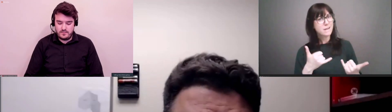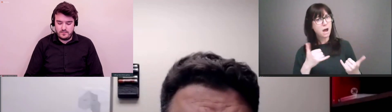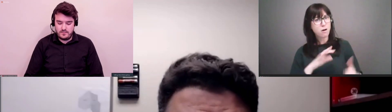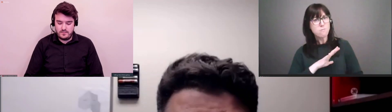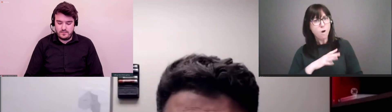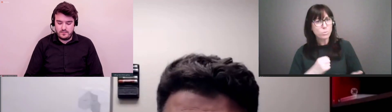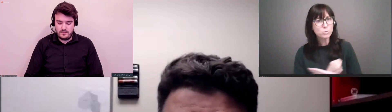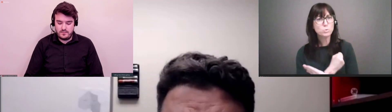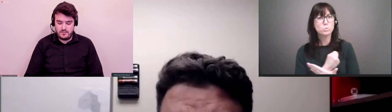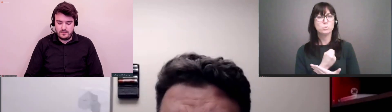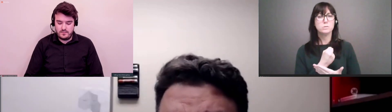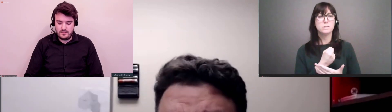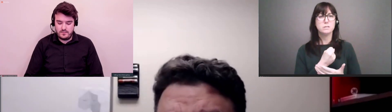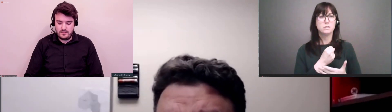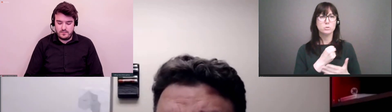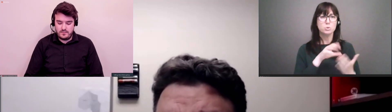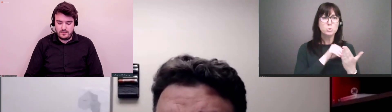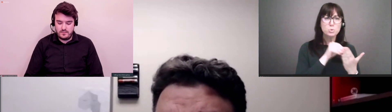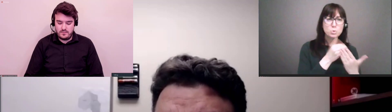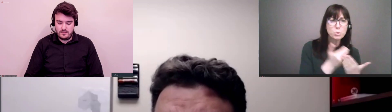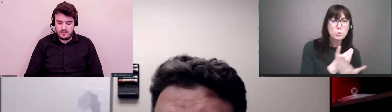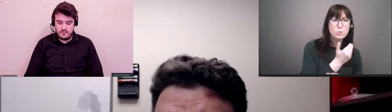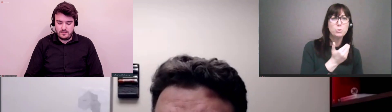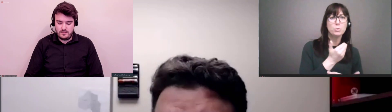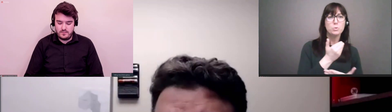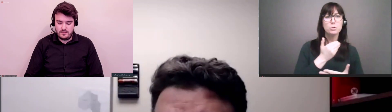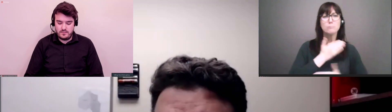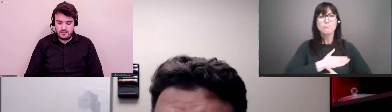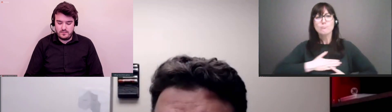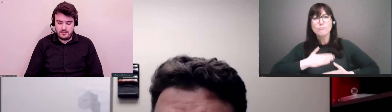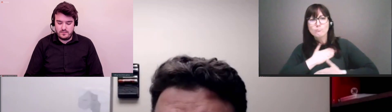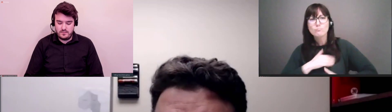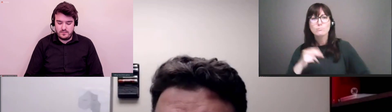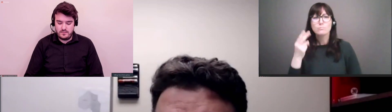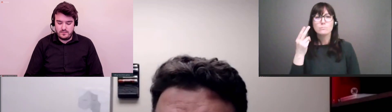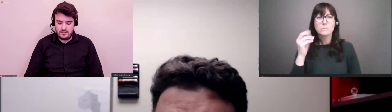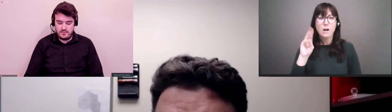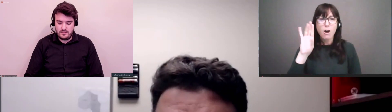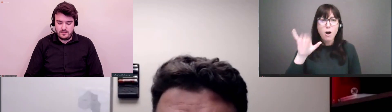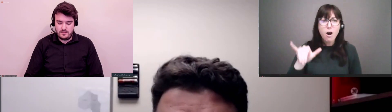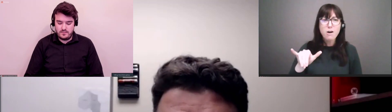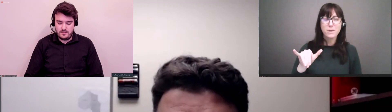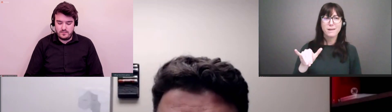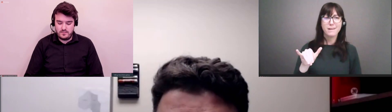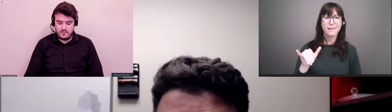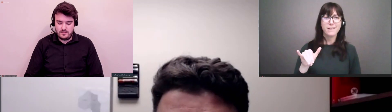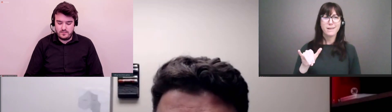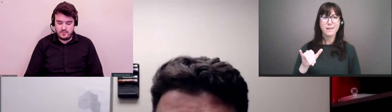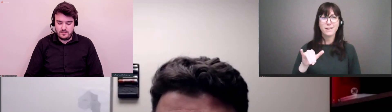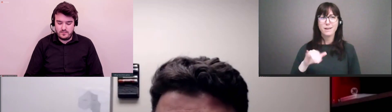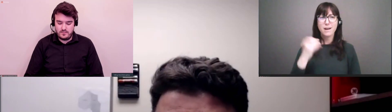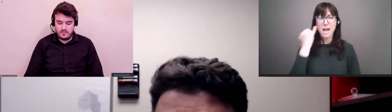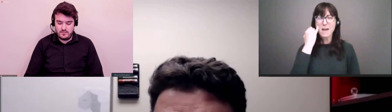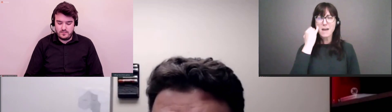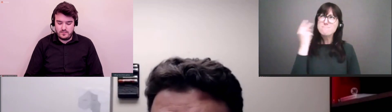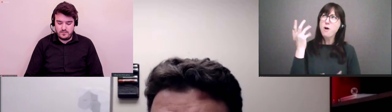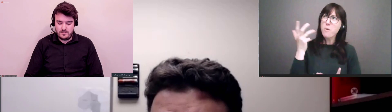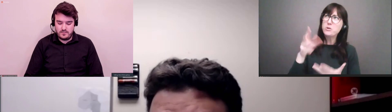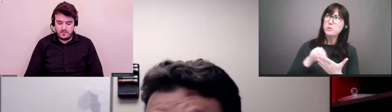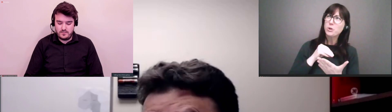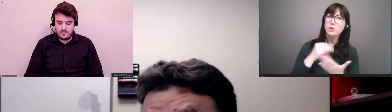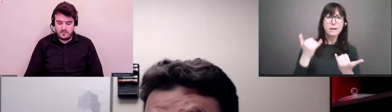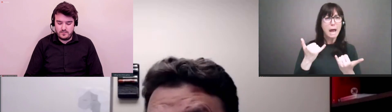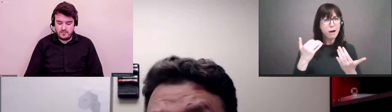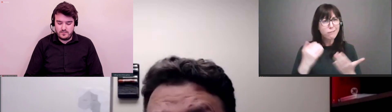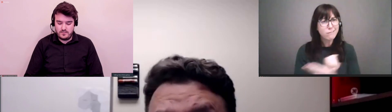to do that hobby, or to do that thing that you've always wanted to learn or do. I